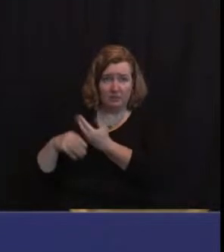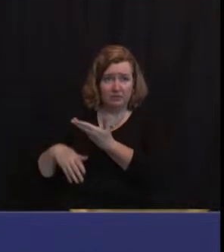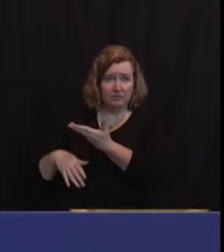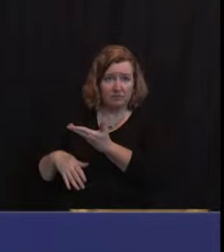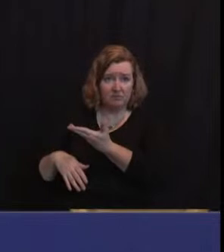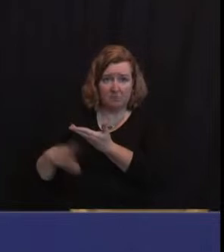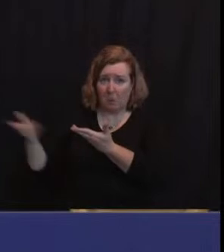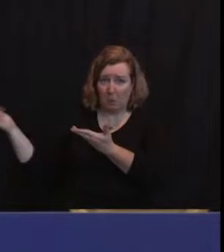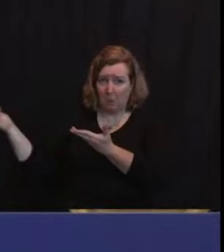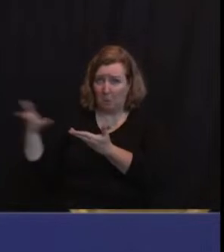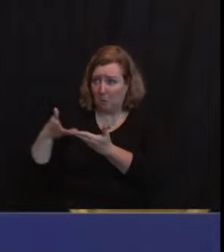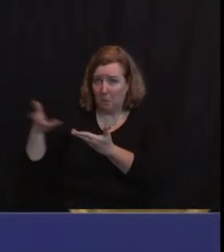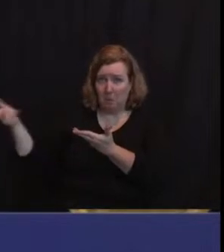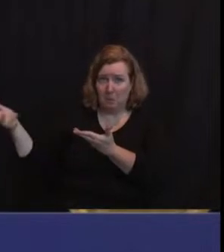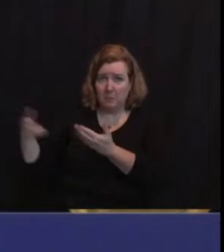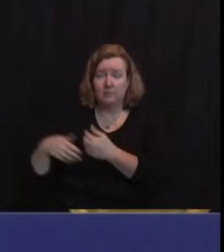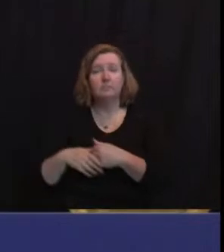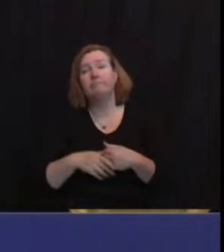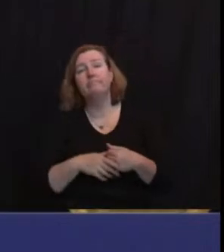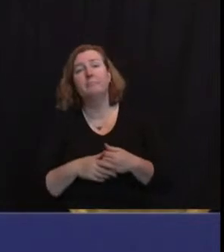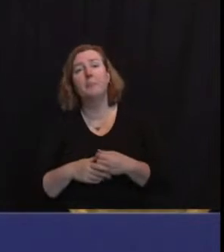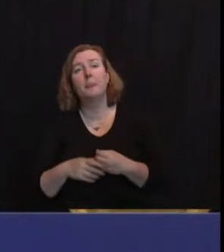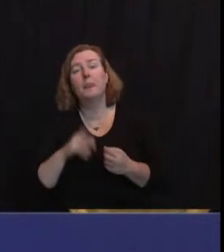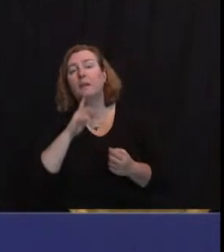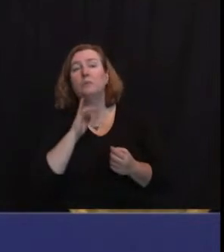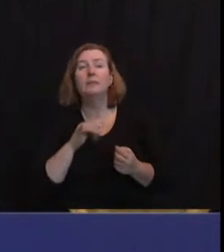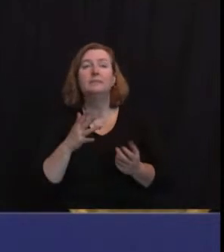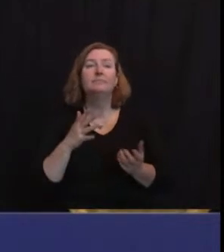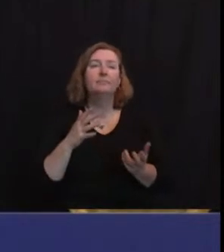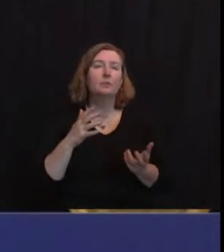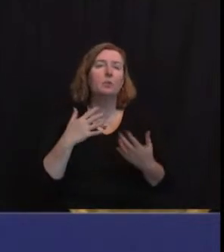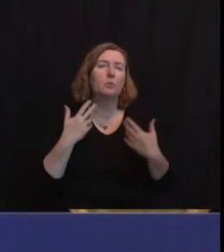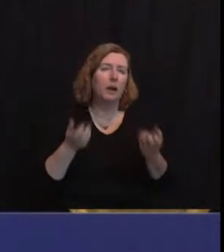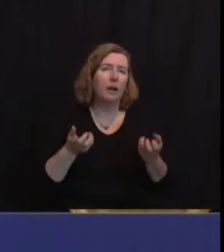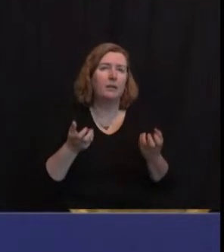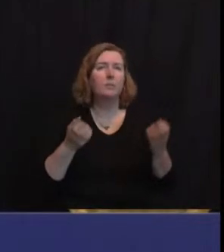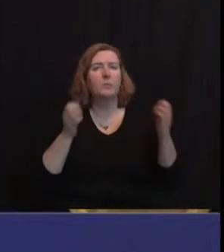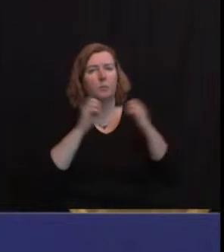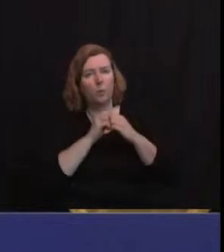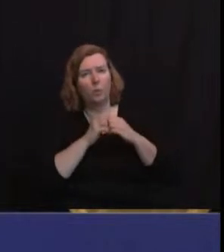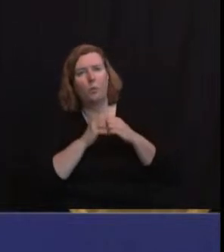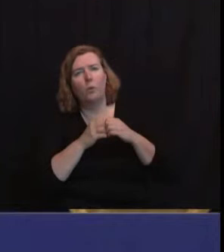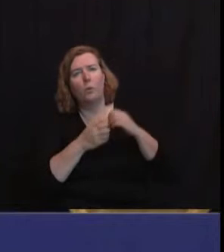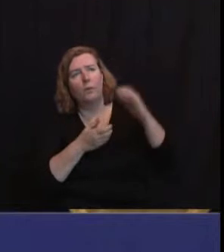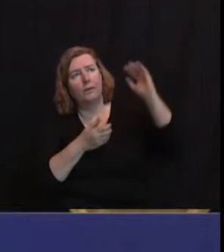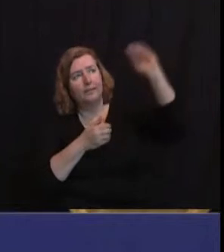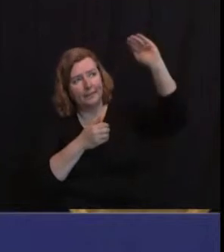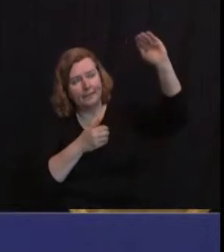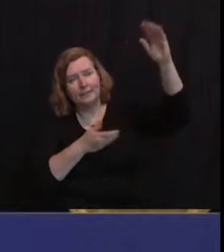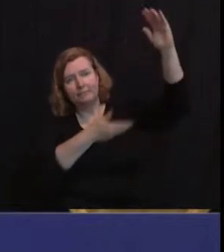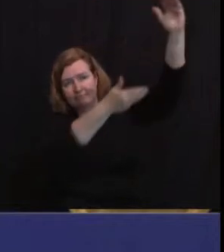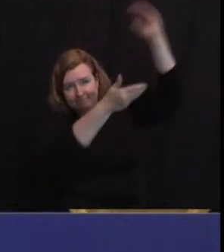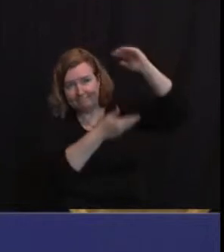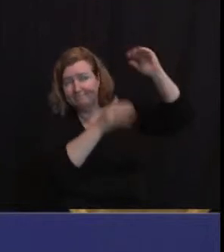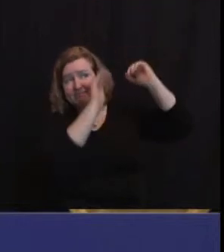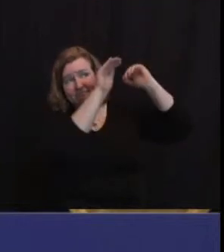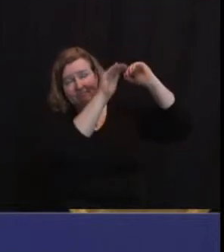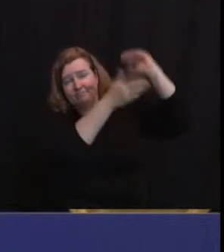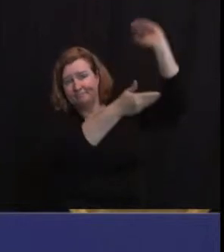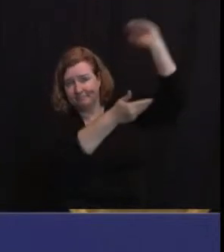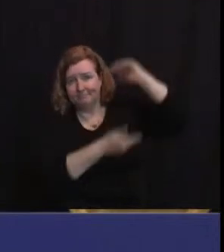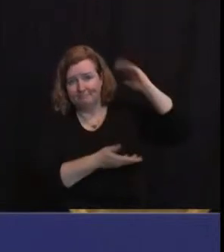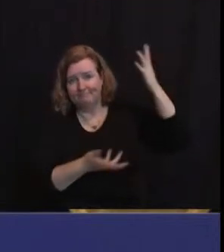as well. We make the case every day that we want more supply, and we'll continue to. And we make it through different voices,